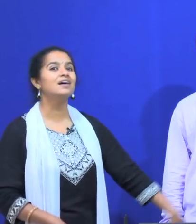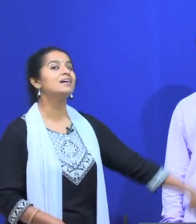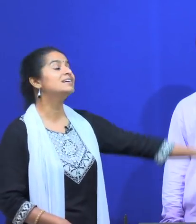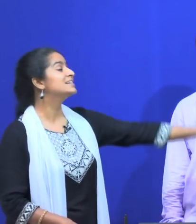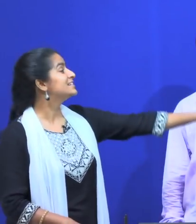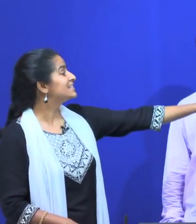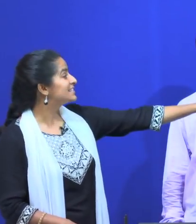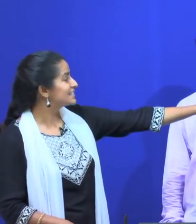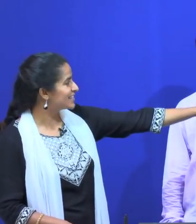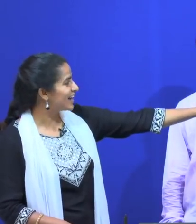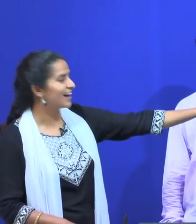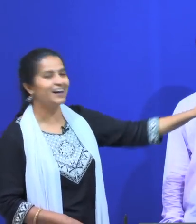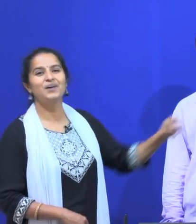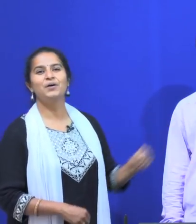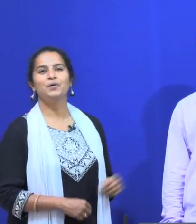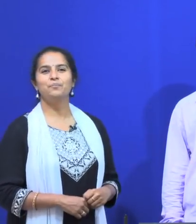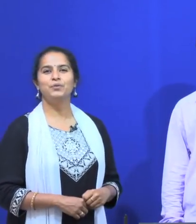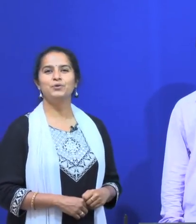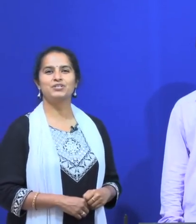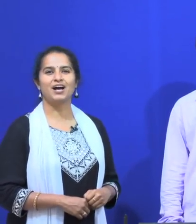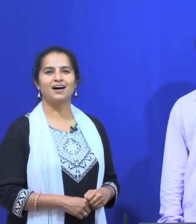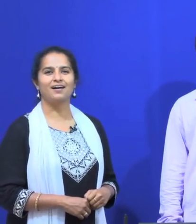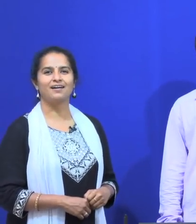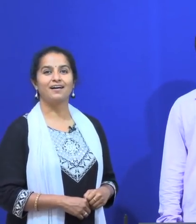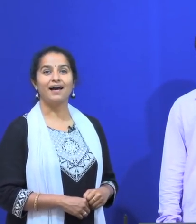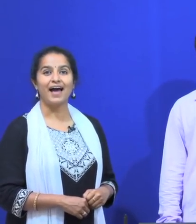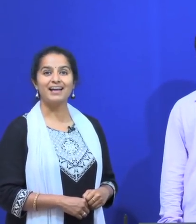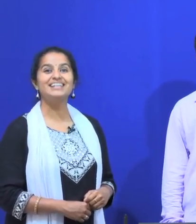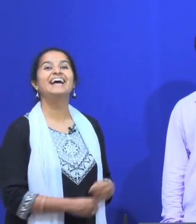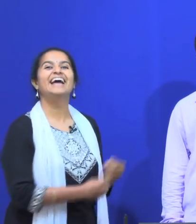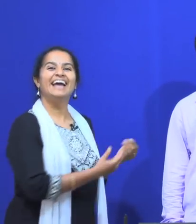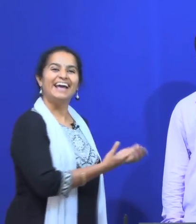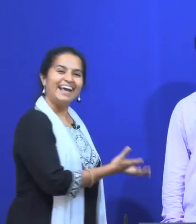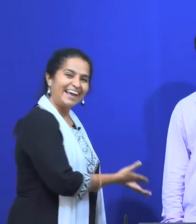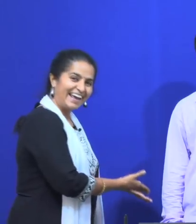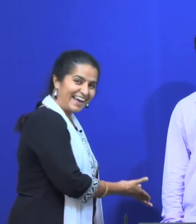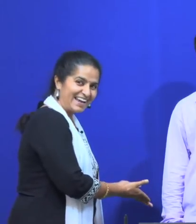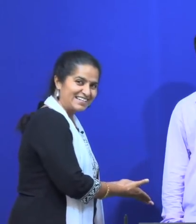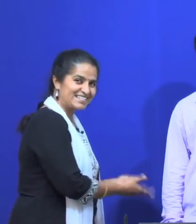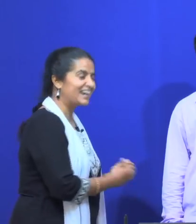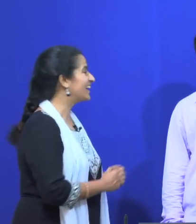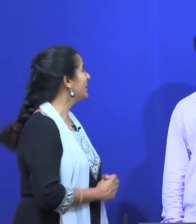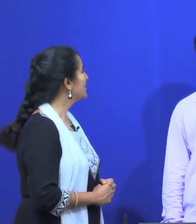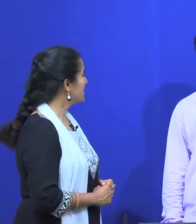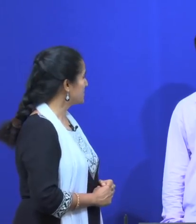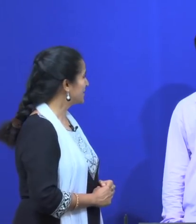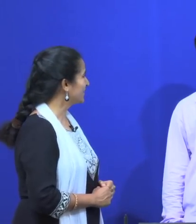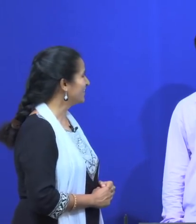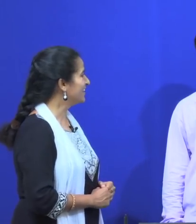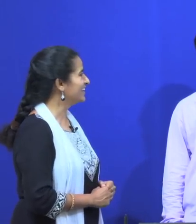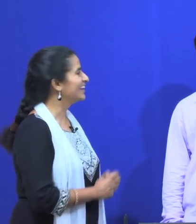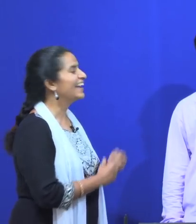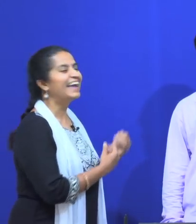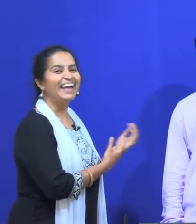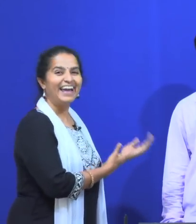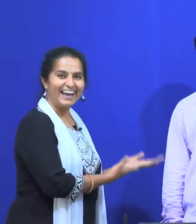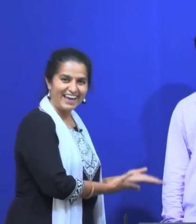Piyushaha? Saha Piyushaha. And Eshaha